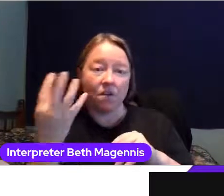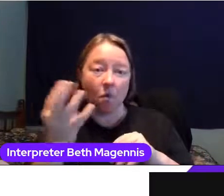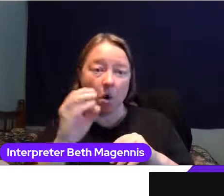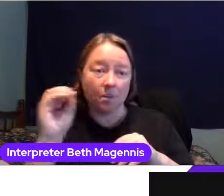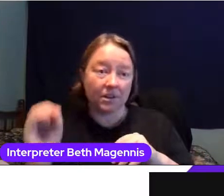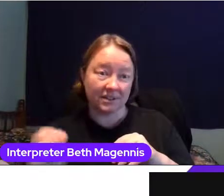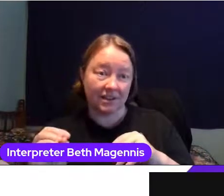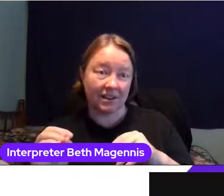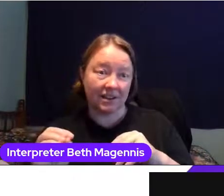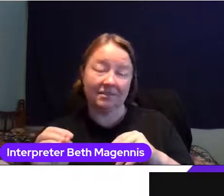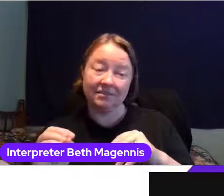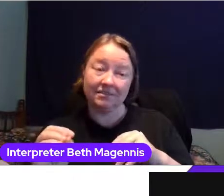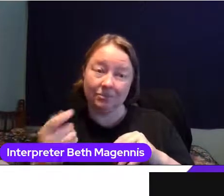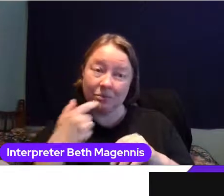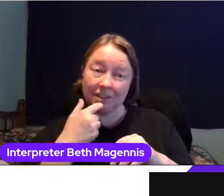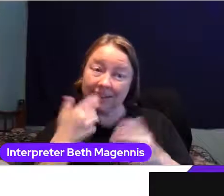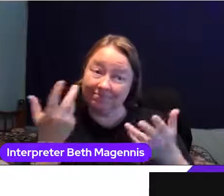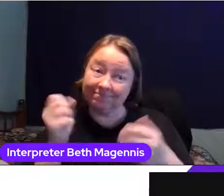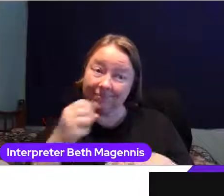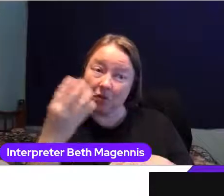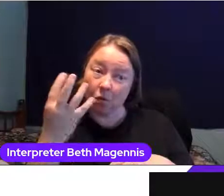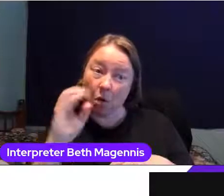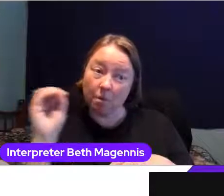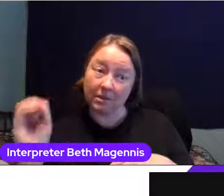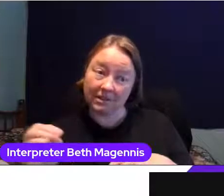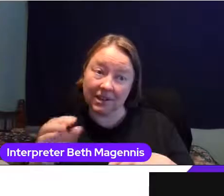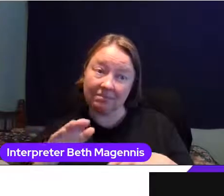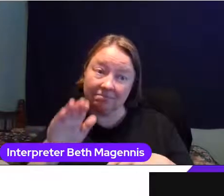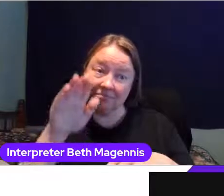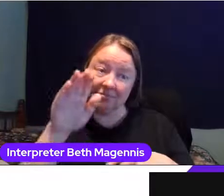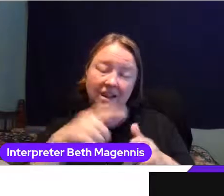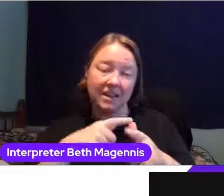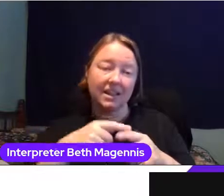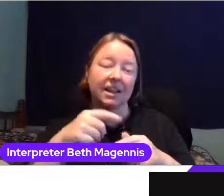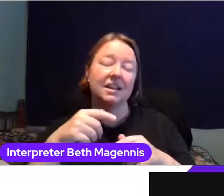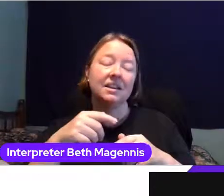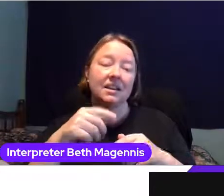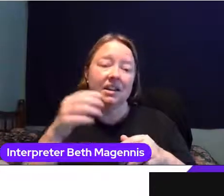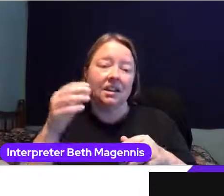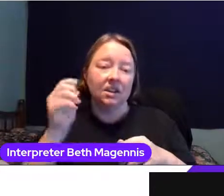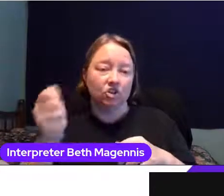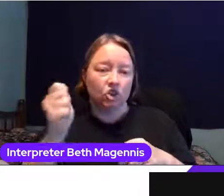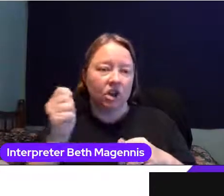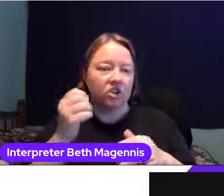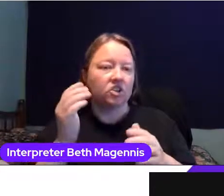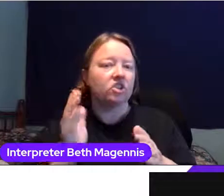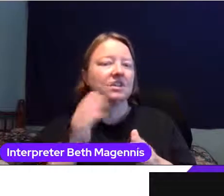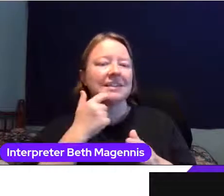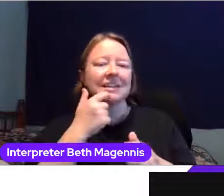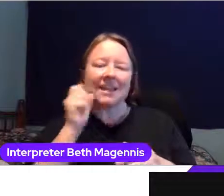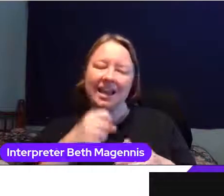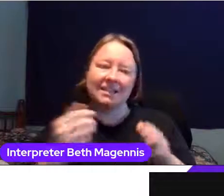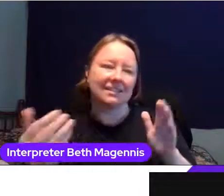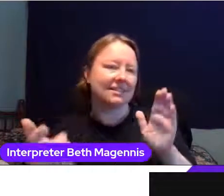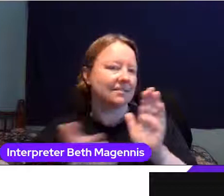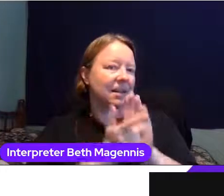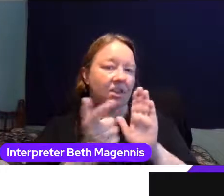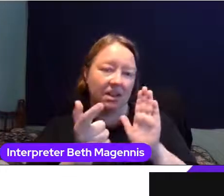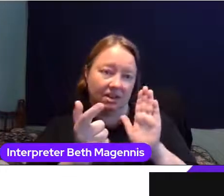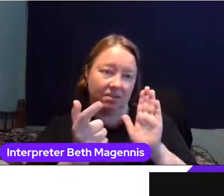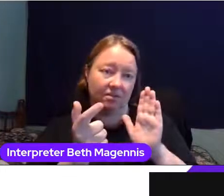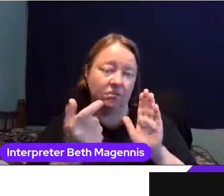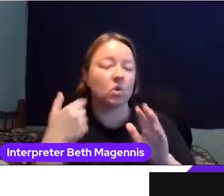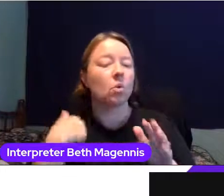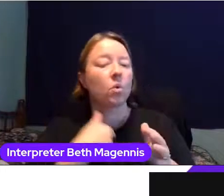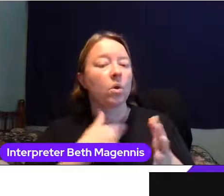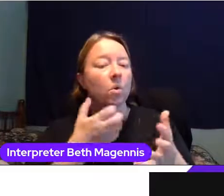just telling you it's 4%. And then the judge can tell you that violates the law, you know? And so again, we